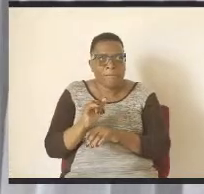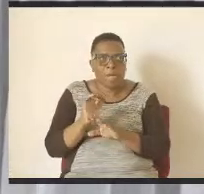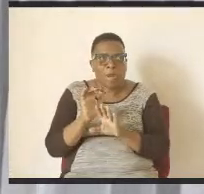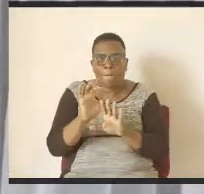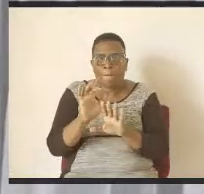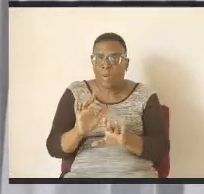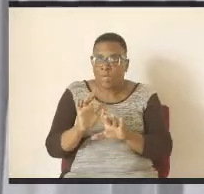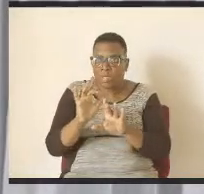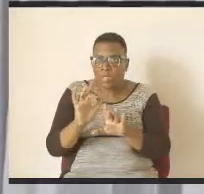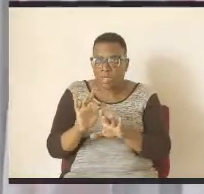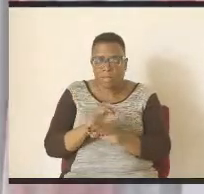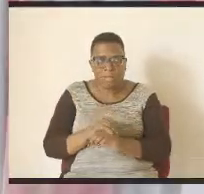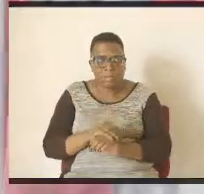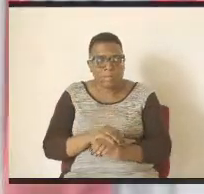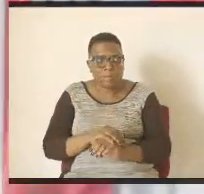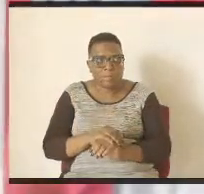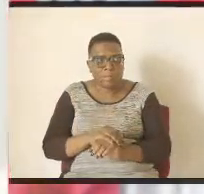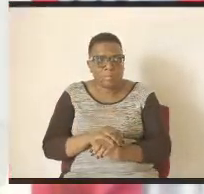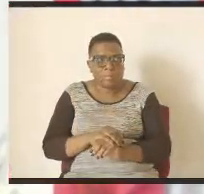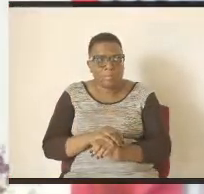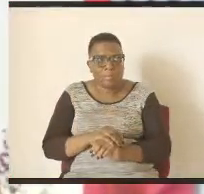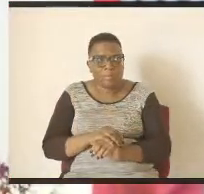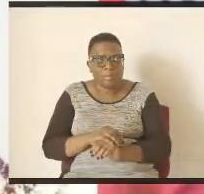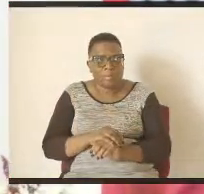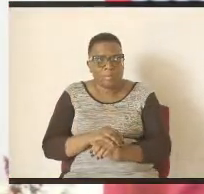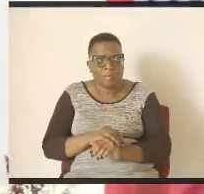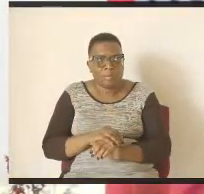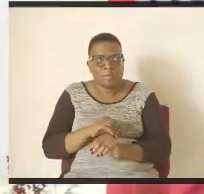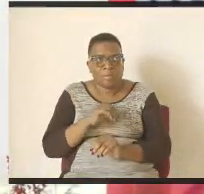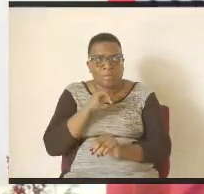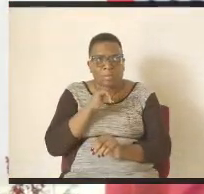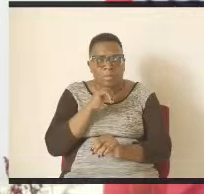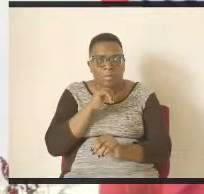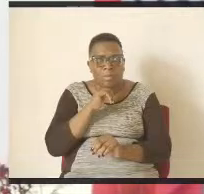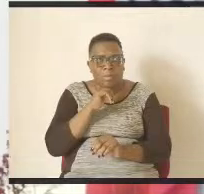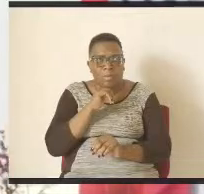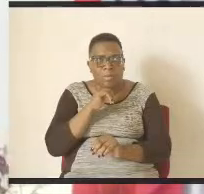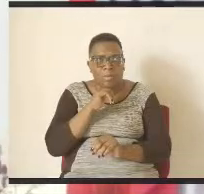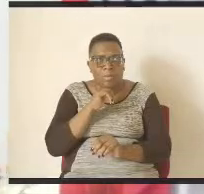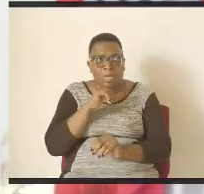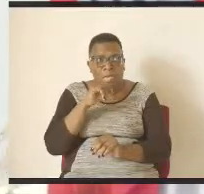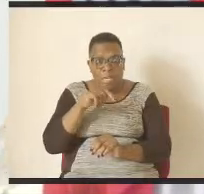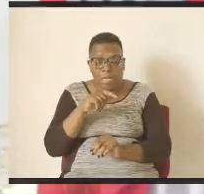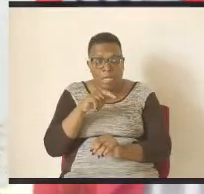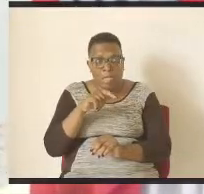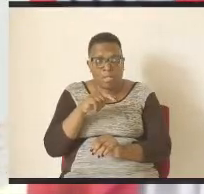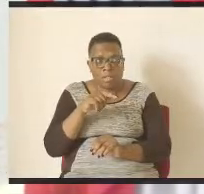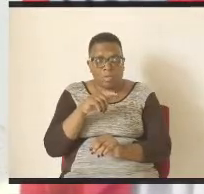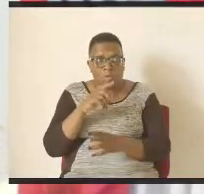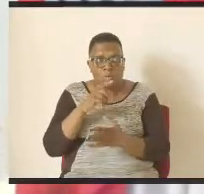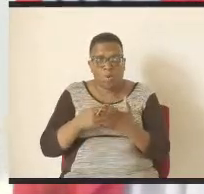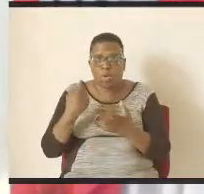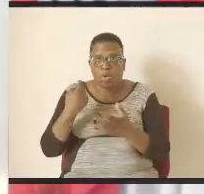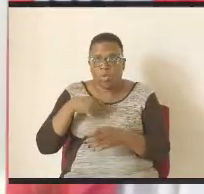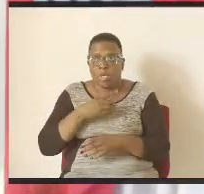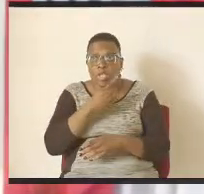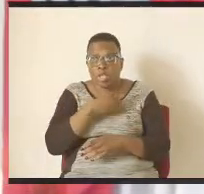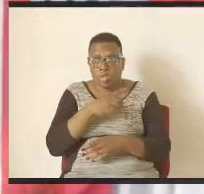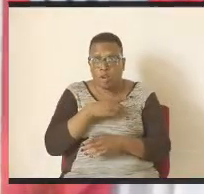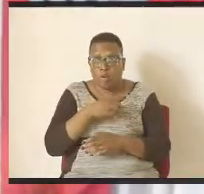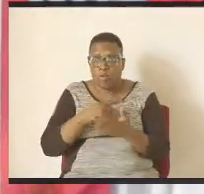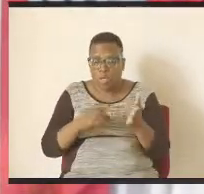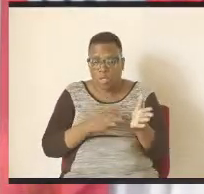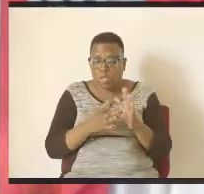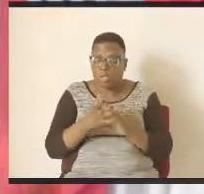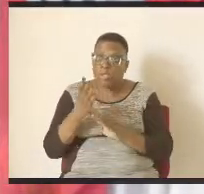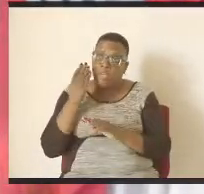plural, not getting what we deserve." This is what we deserve. What Jesus is experiencing here, this is what every single one